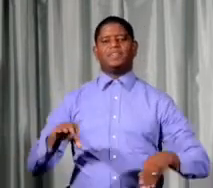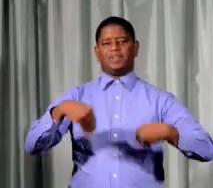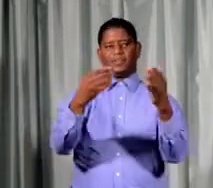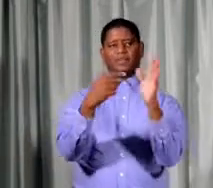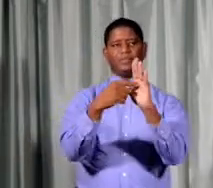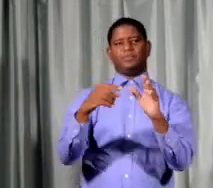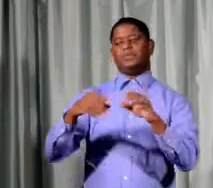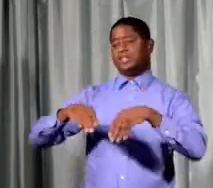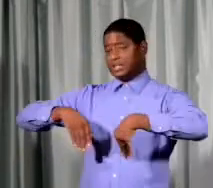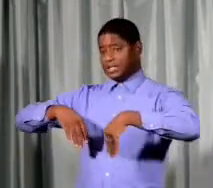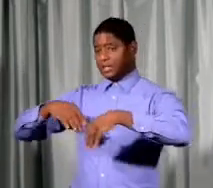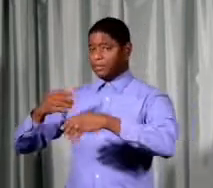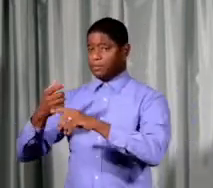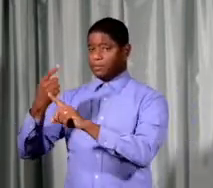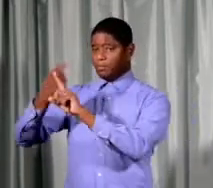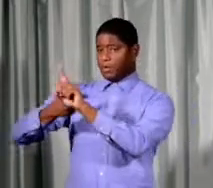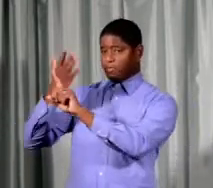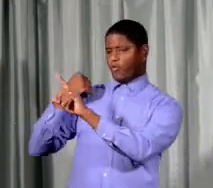roll forward.